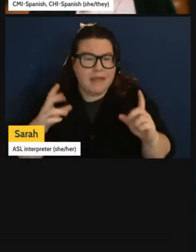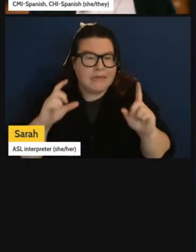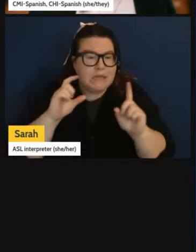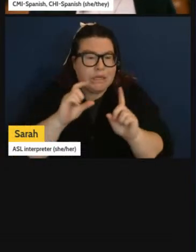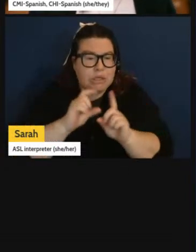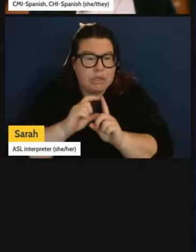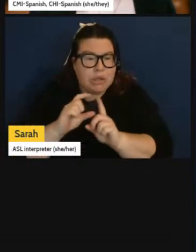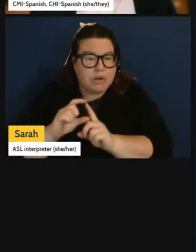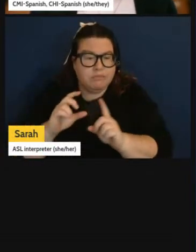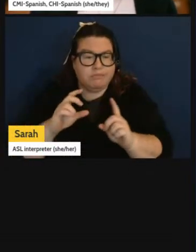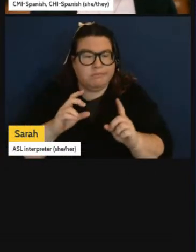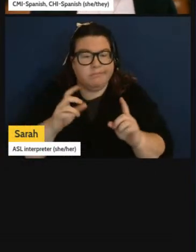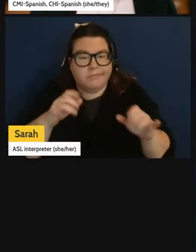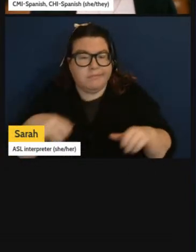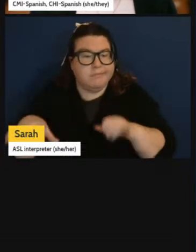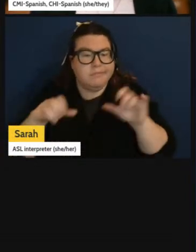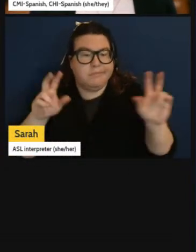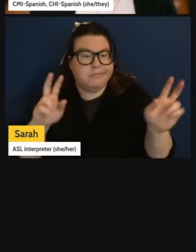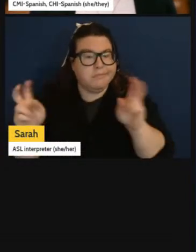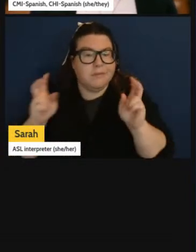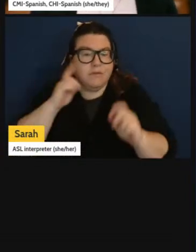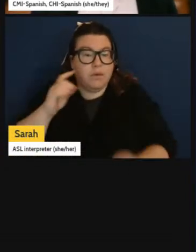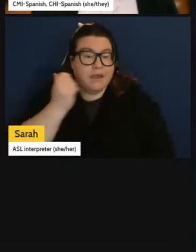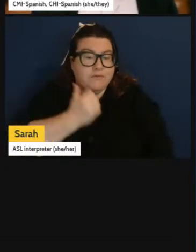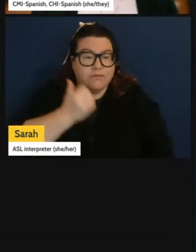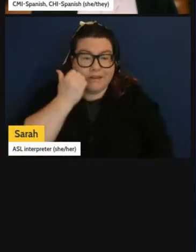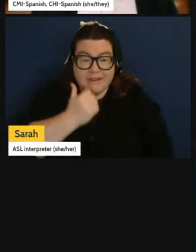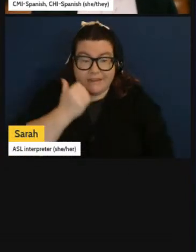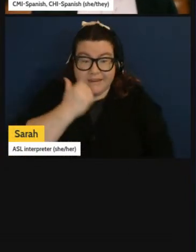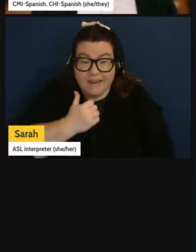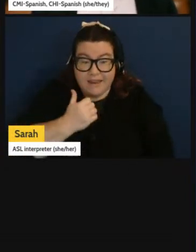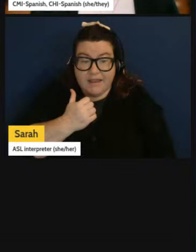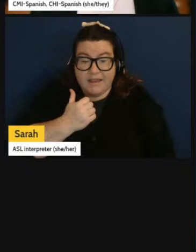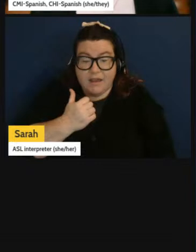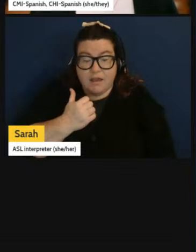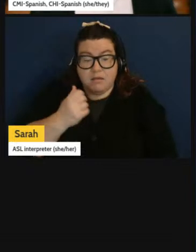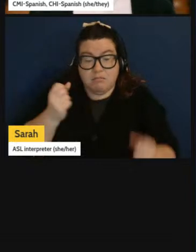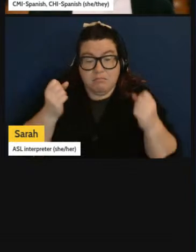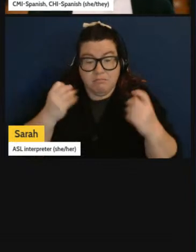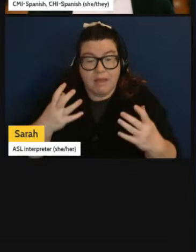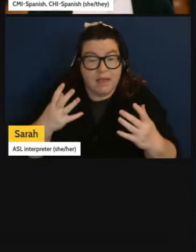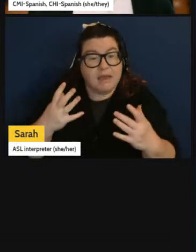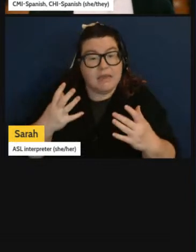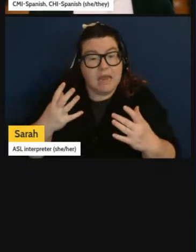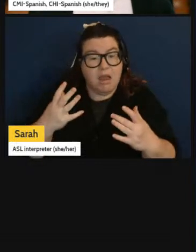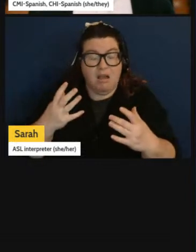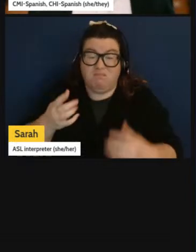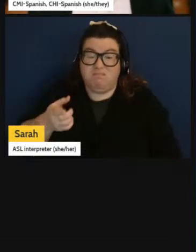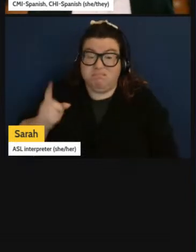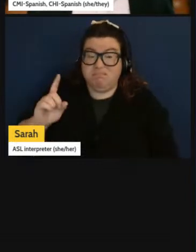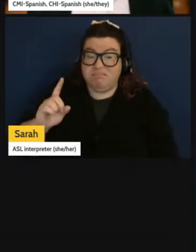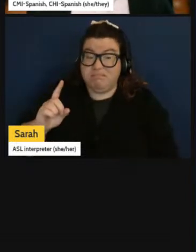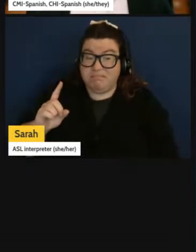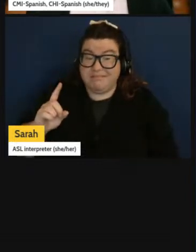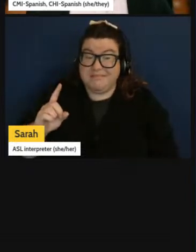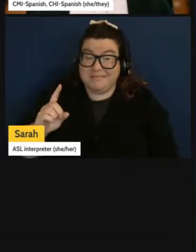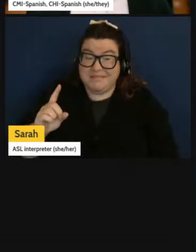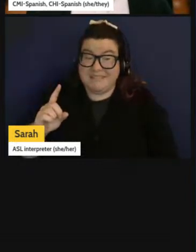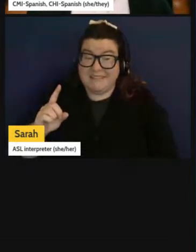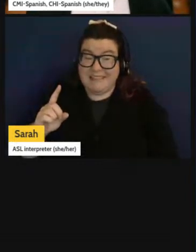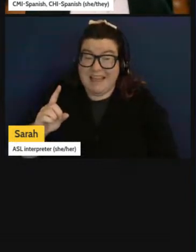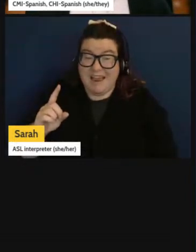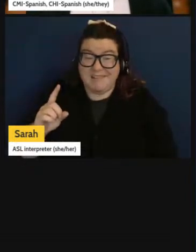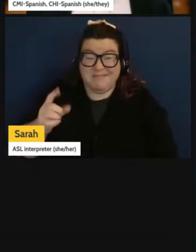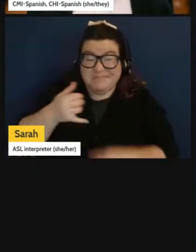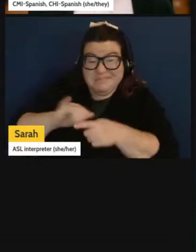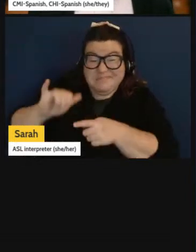people use for everyday things. A lot of them are very offensive, and a lot of them are expletives,